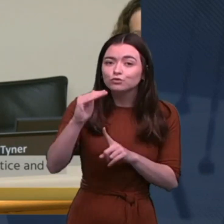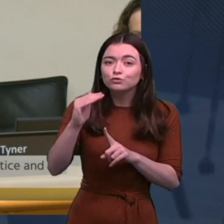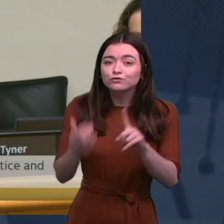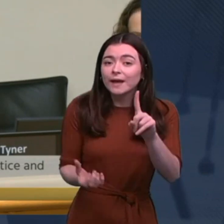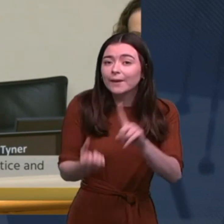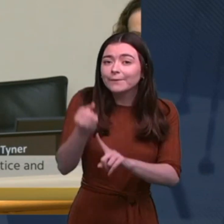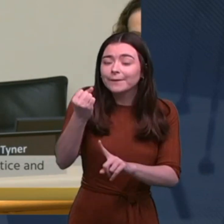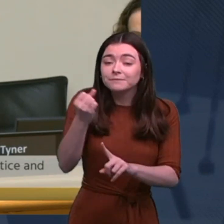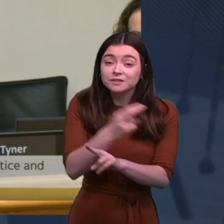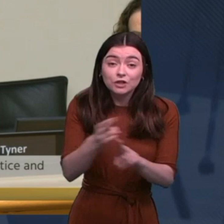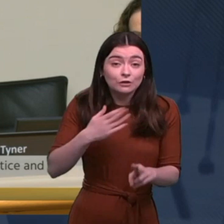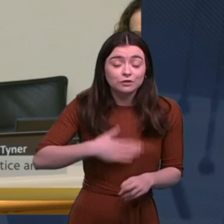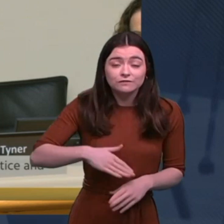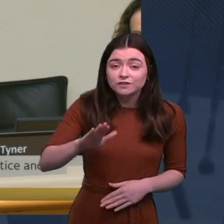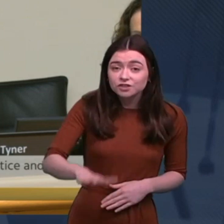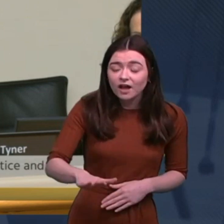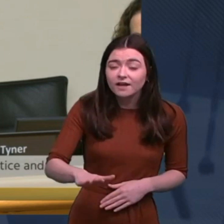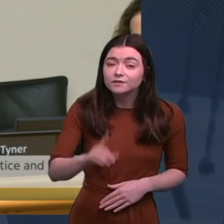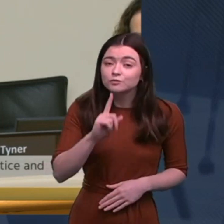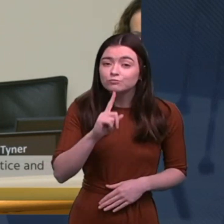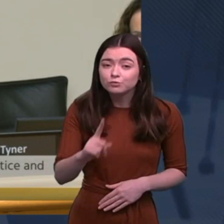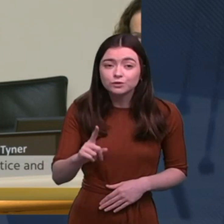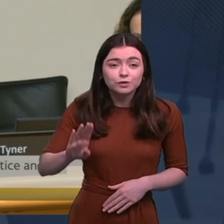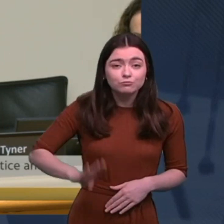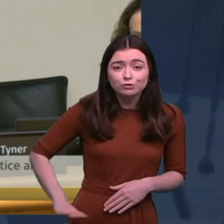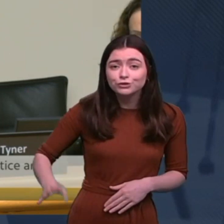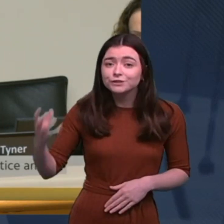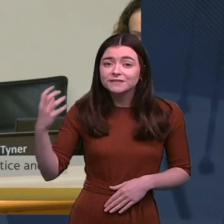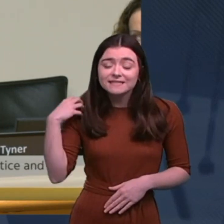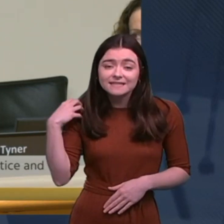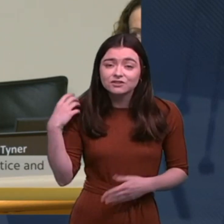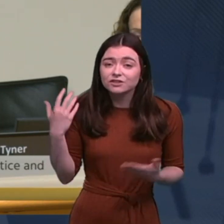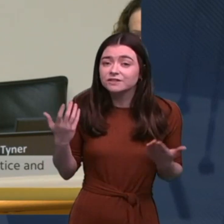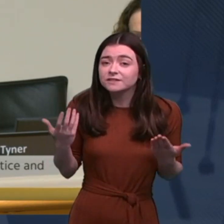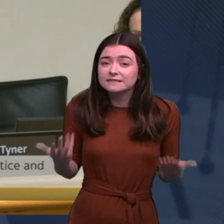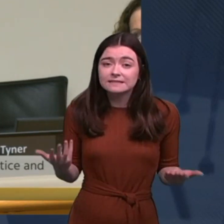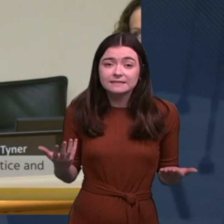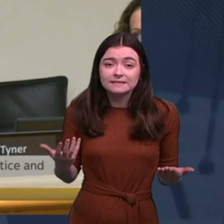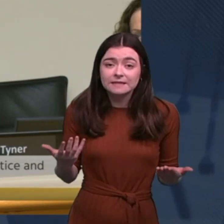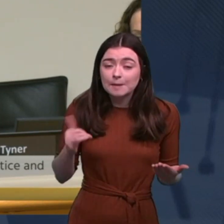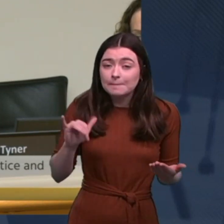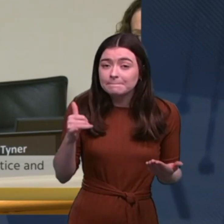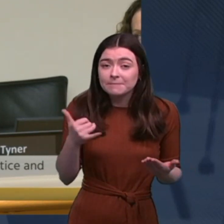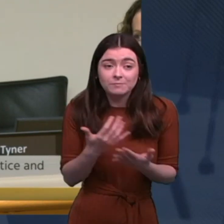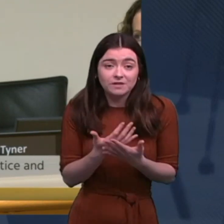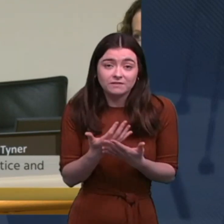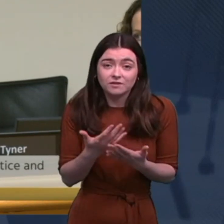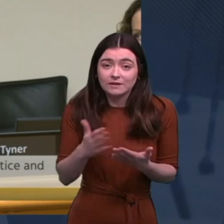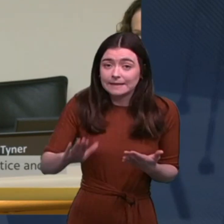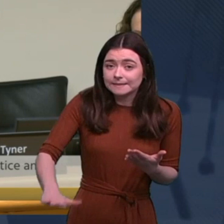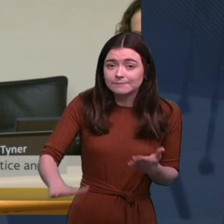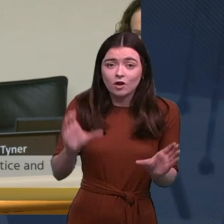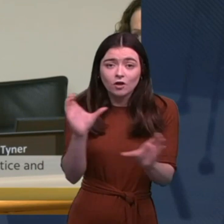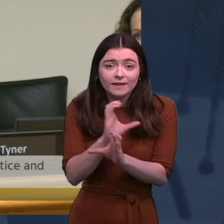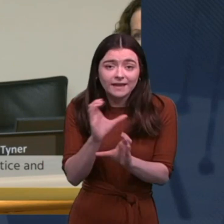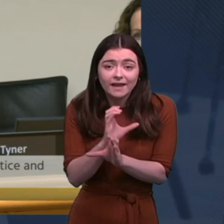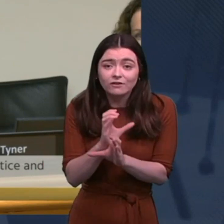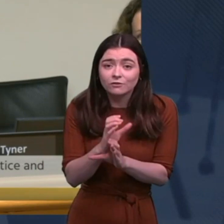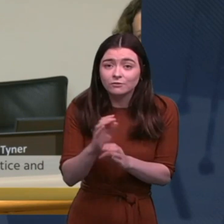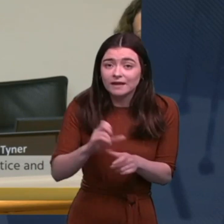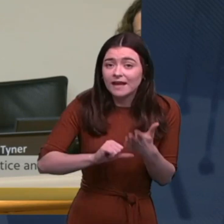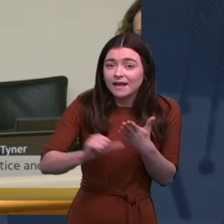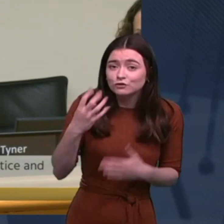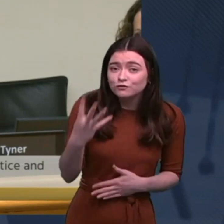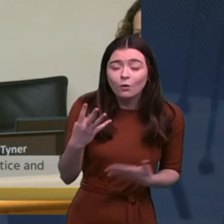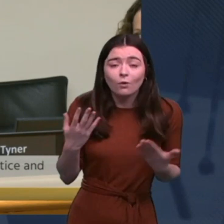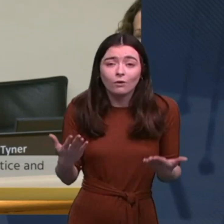for not just the child with disability, the siblings that exist in that house that might be mini carers at the age of 4, as security guards in Tesco's, making